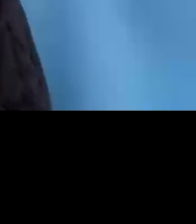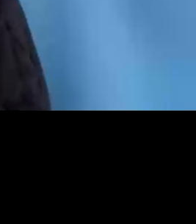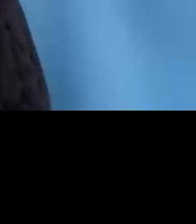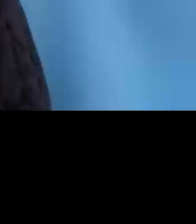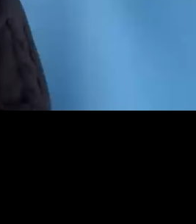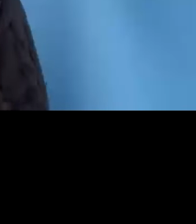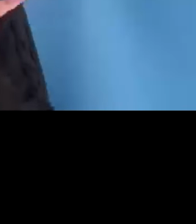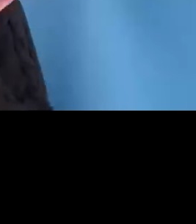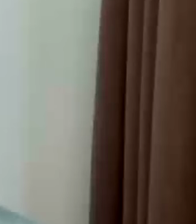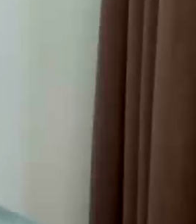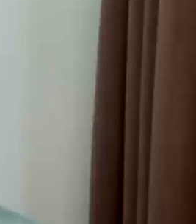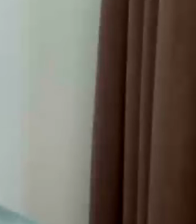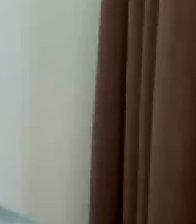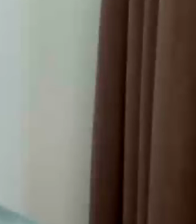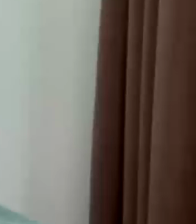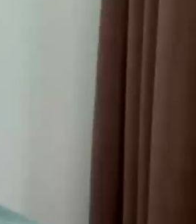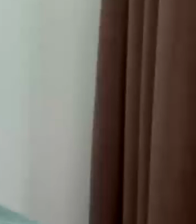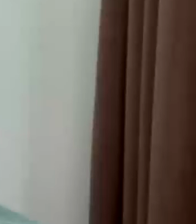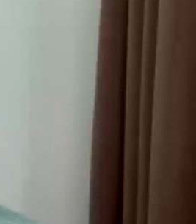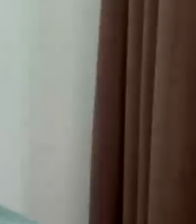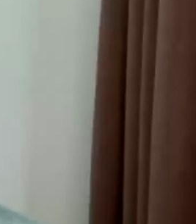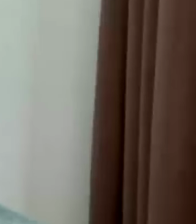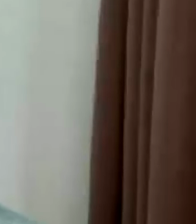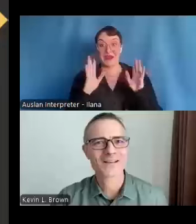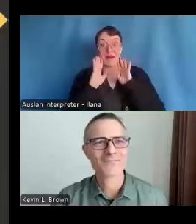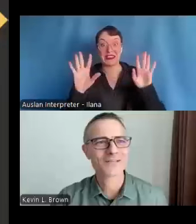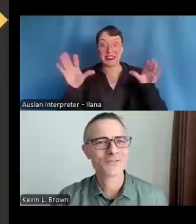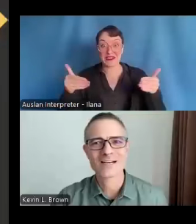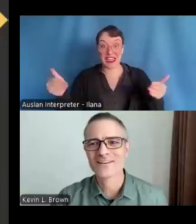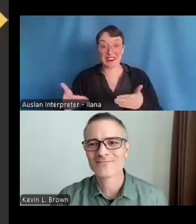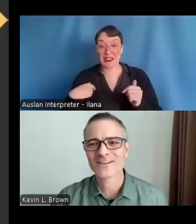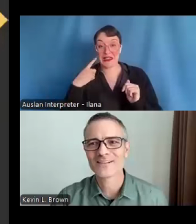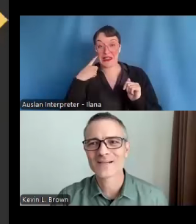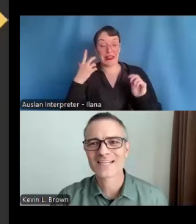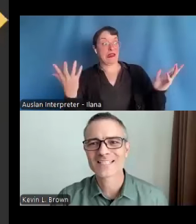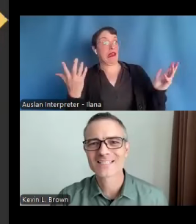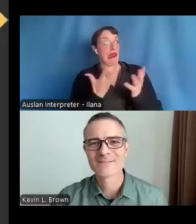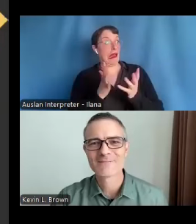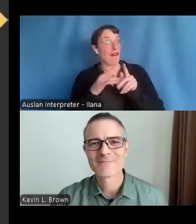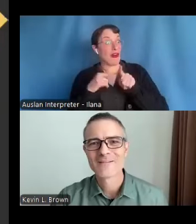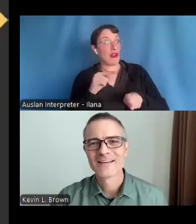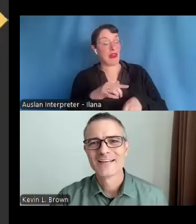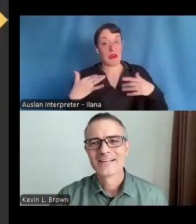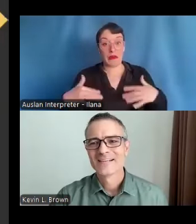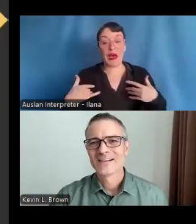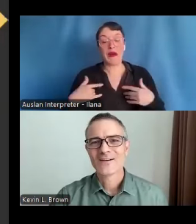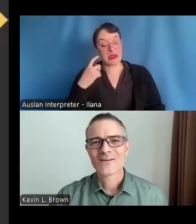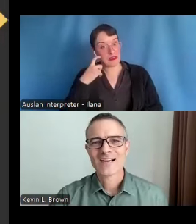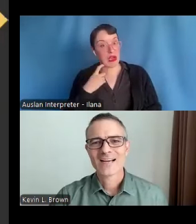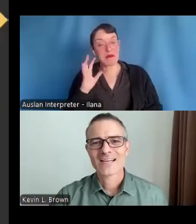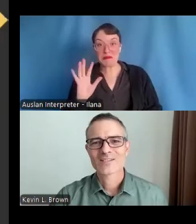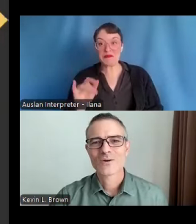Thank you, Matt. Geez, what a great introduction. I don't know that I'm going to be able to top that, but I'll do my very best.